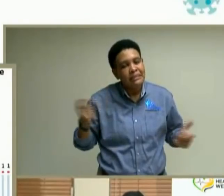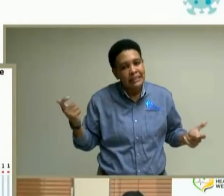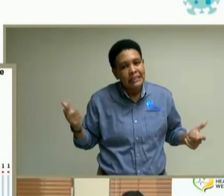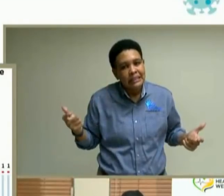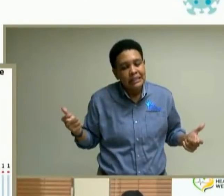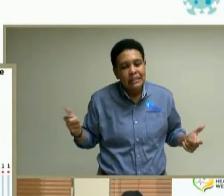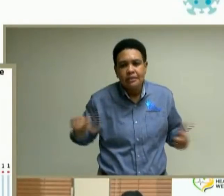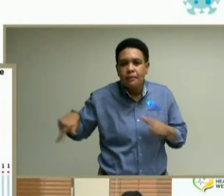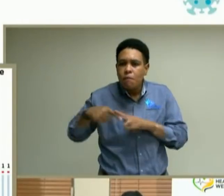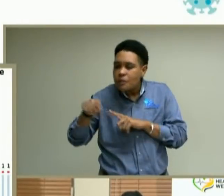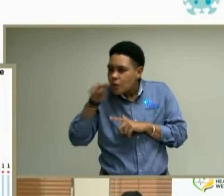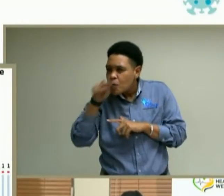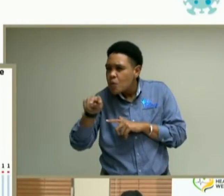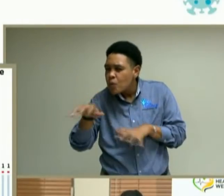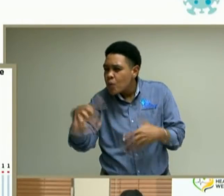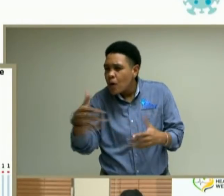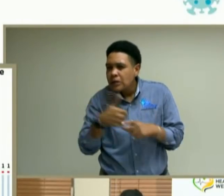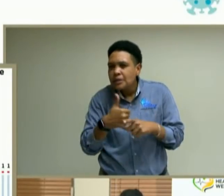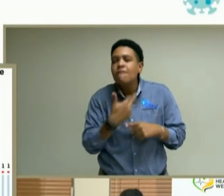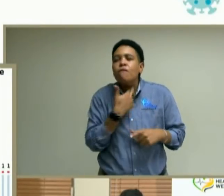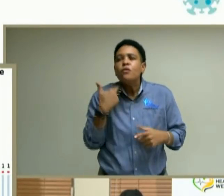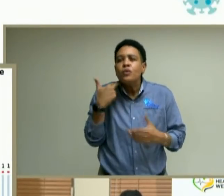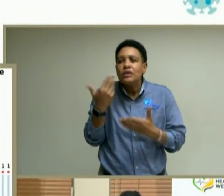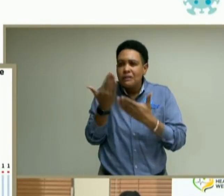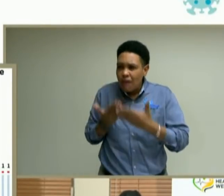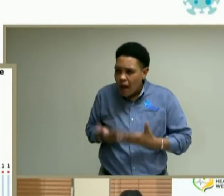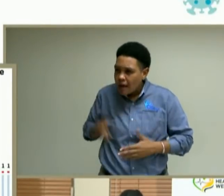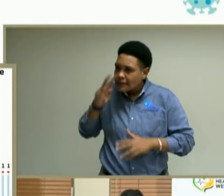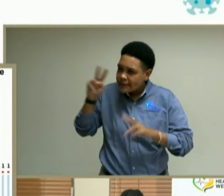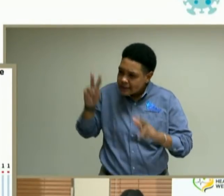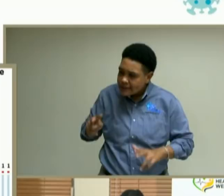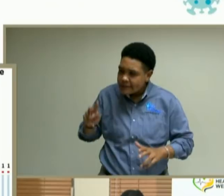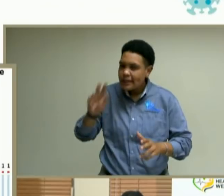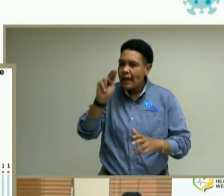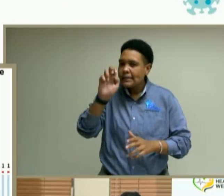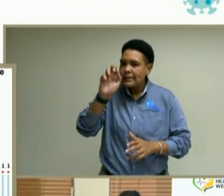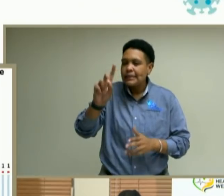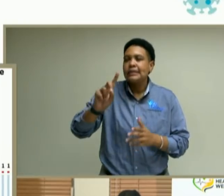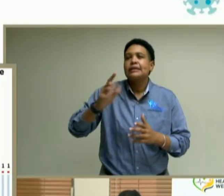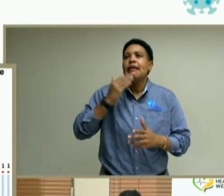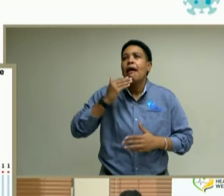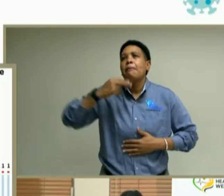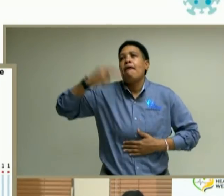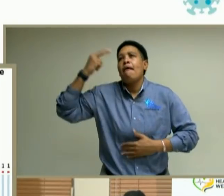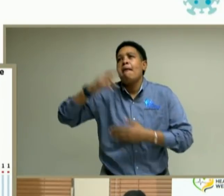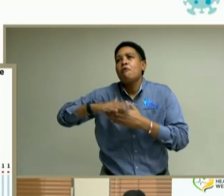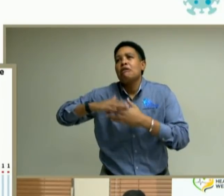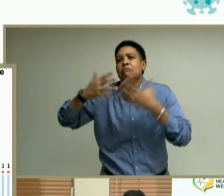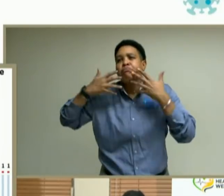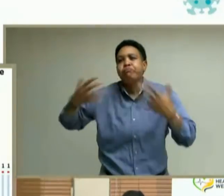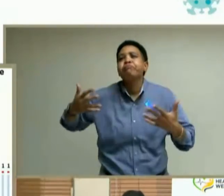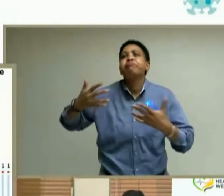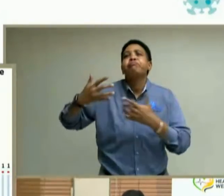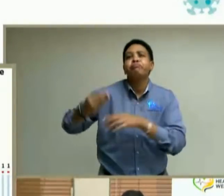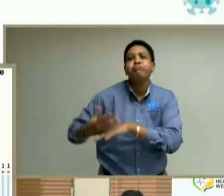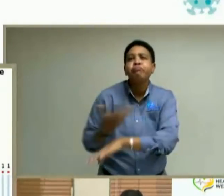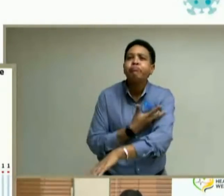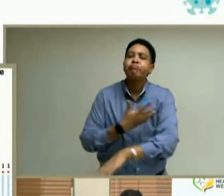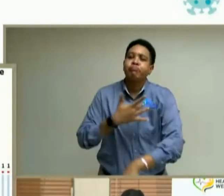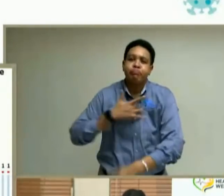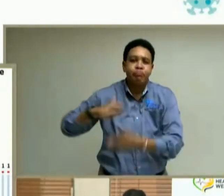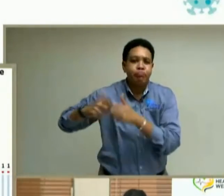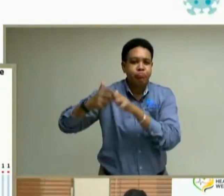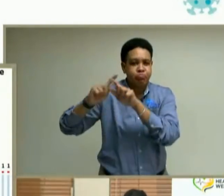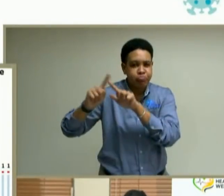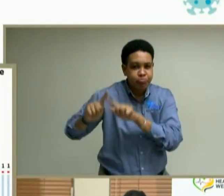When we look at the risk factors and comorbidities, 90% of all persons who died had a